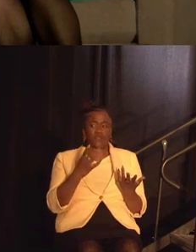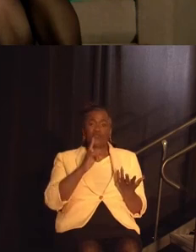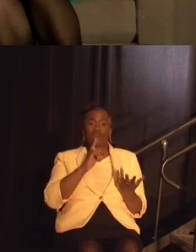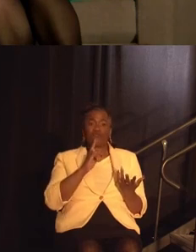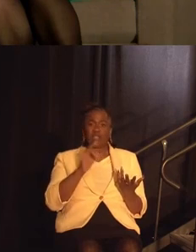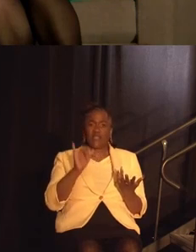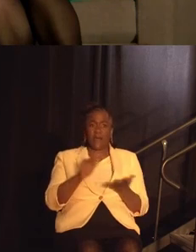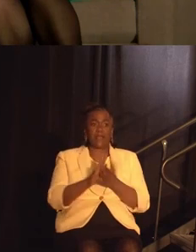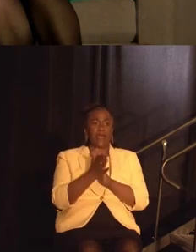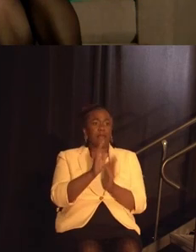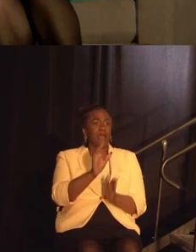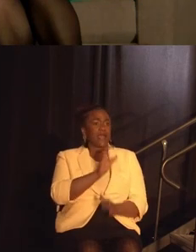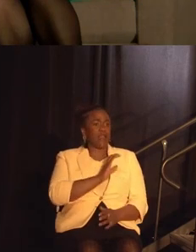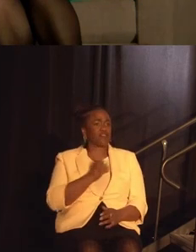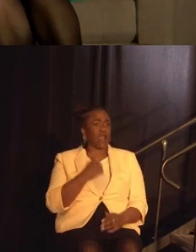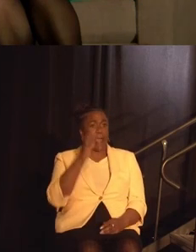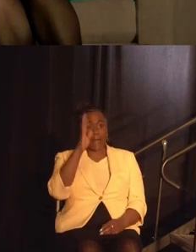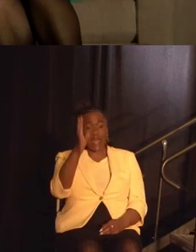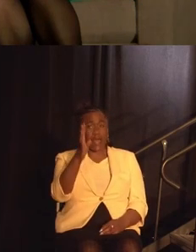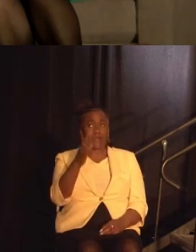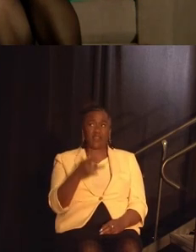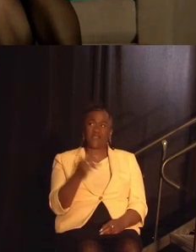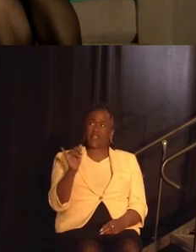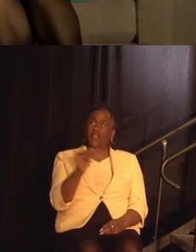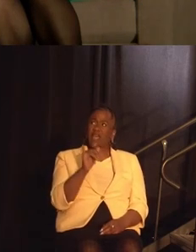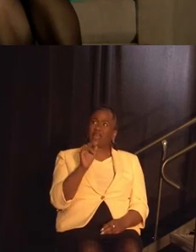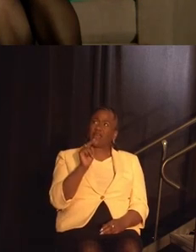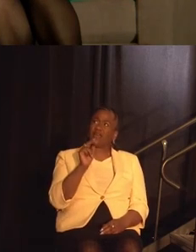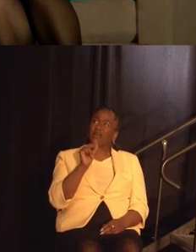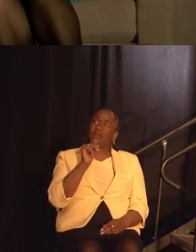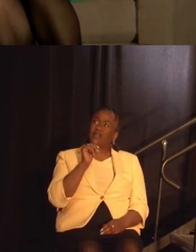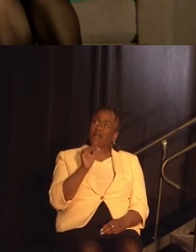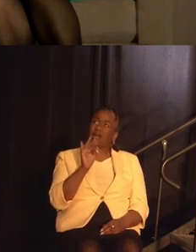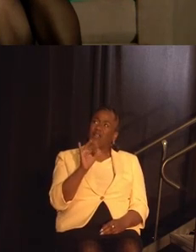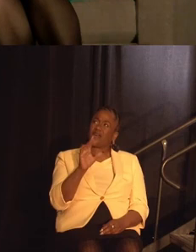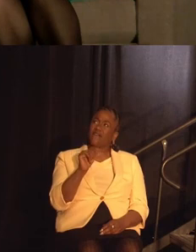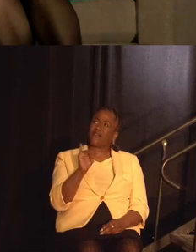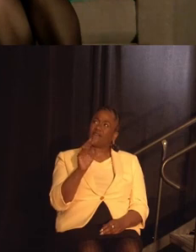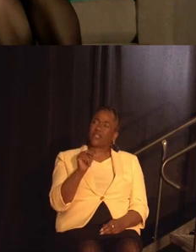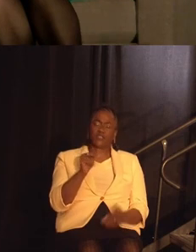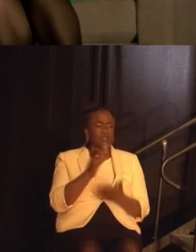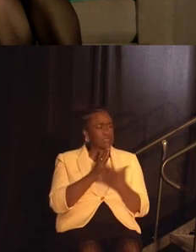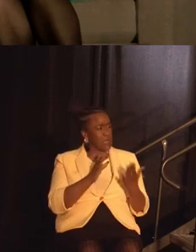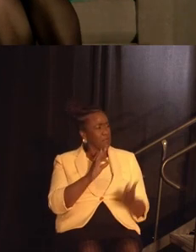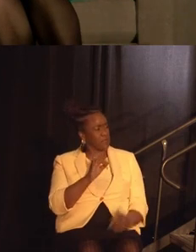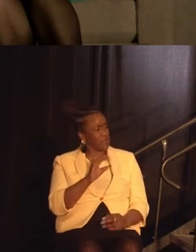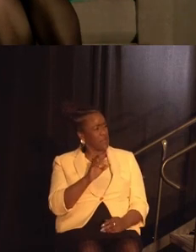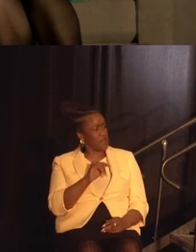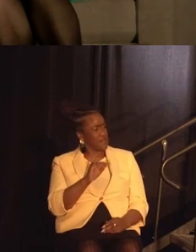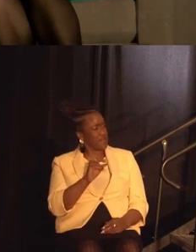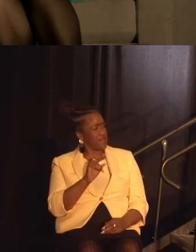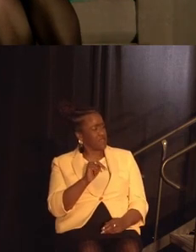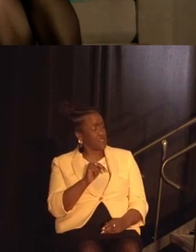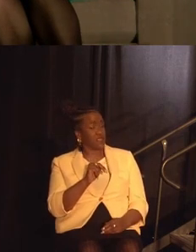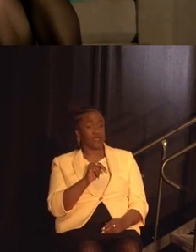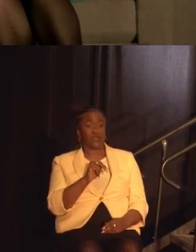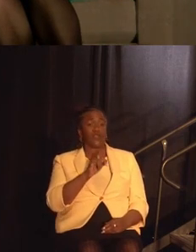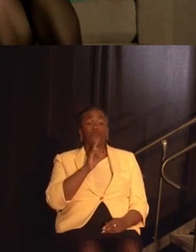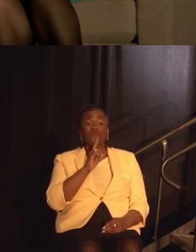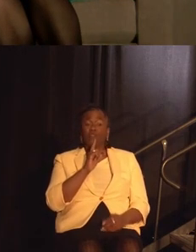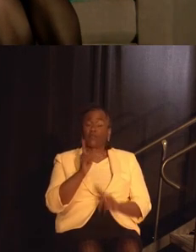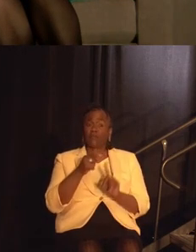up being a character I made up, which I feel like in nonfiction, like I guess there's fiction in here too. So the through line for me